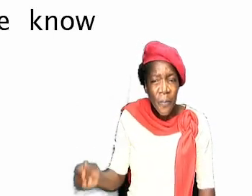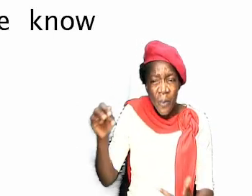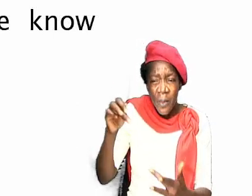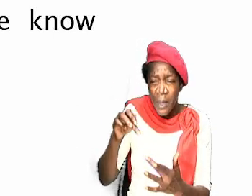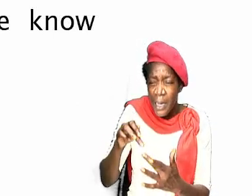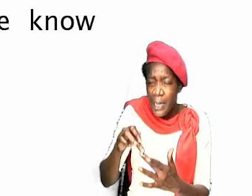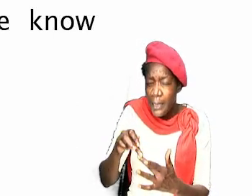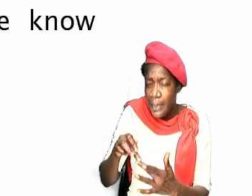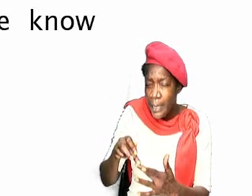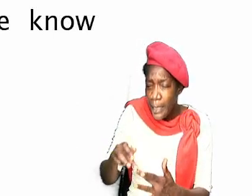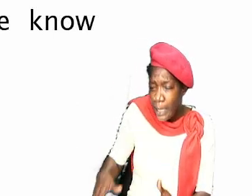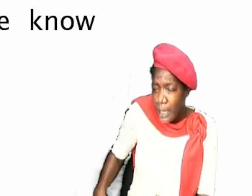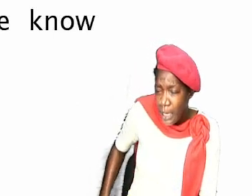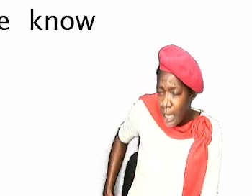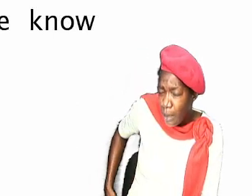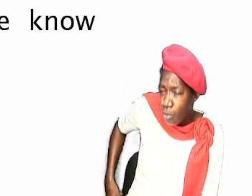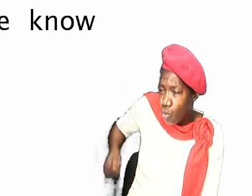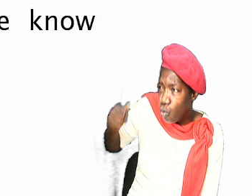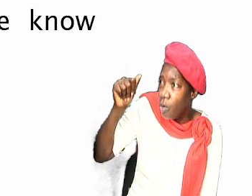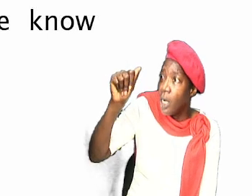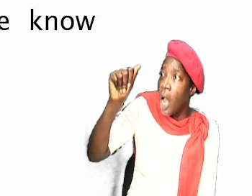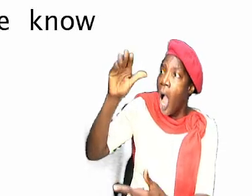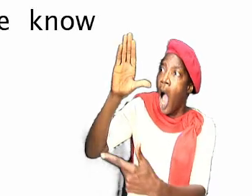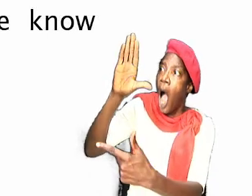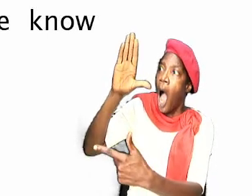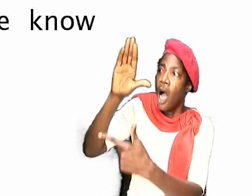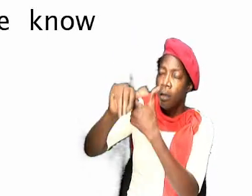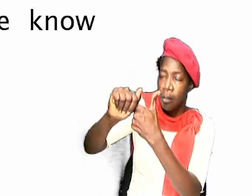until his sword was stuck to his hand.